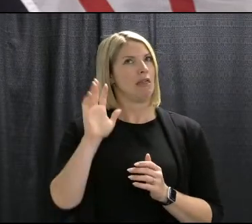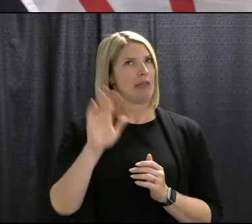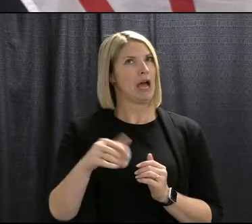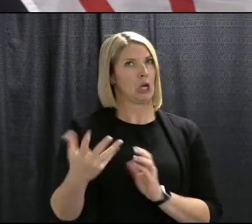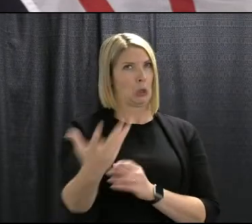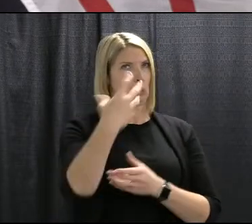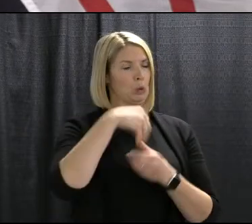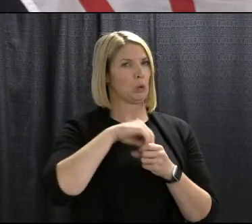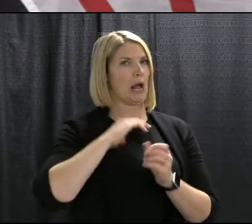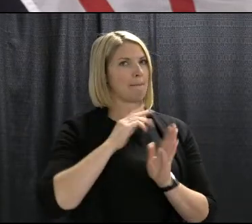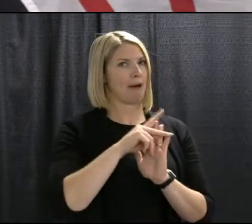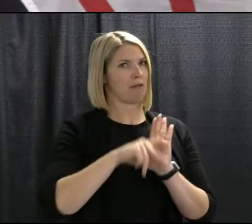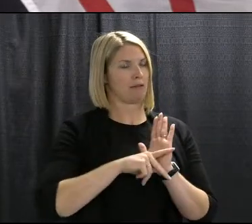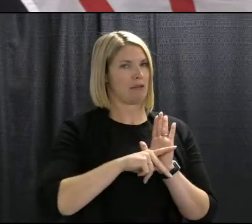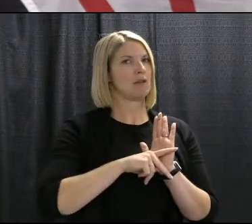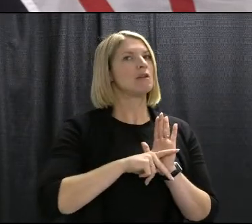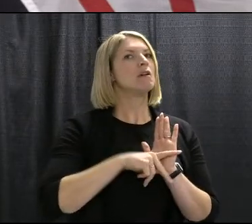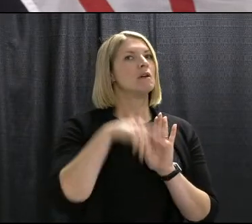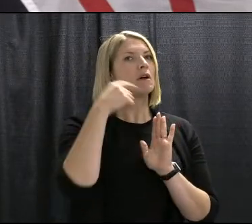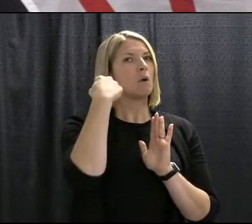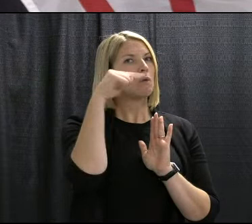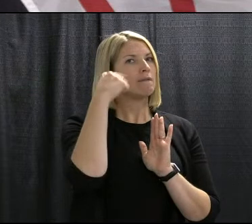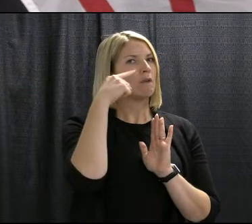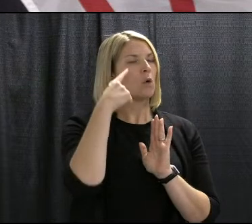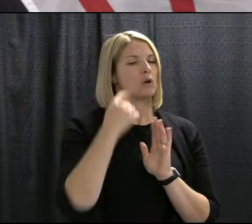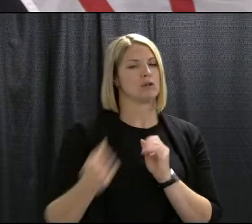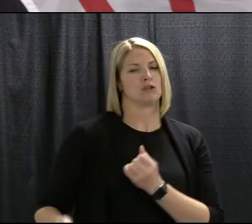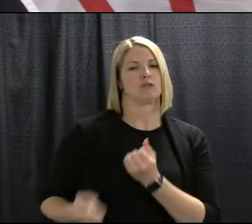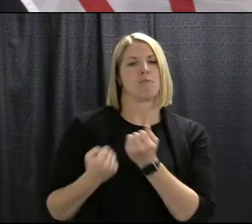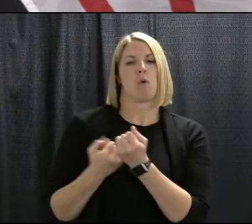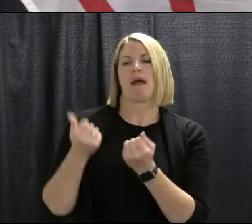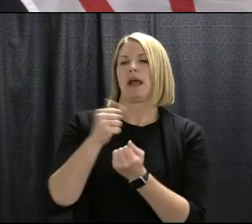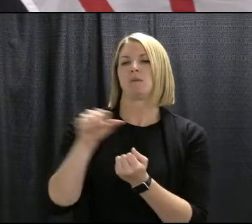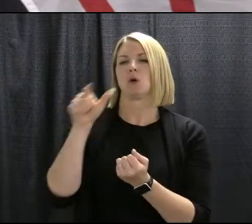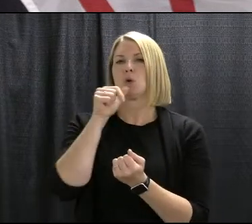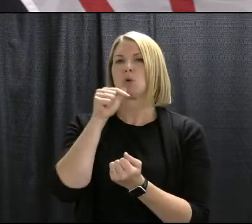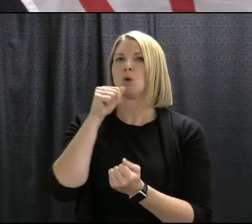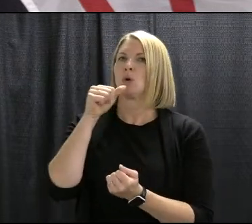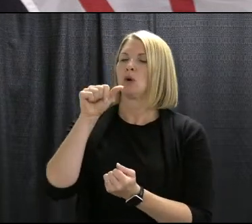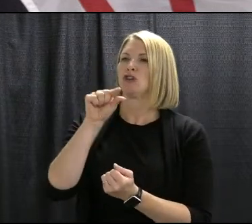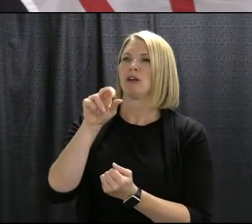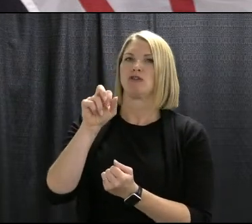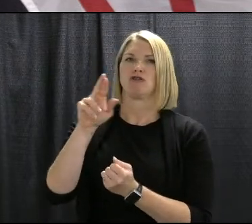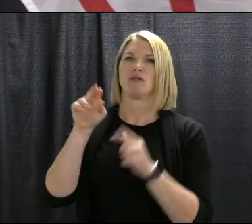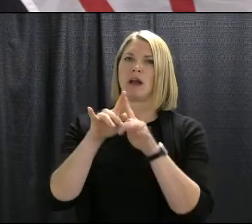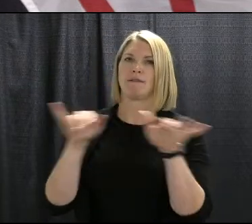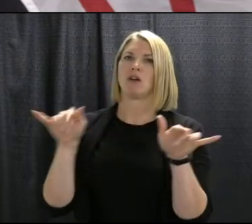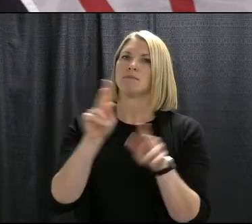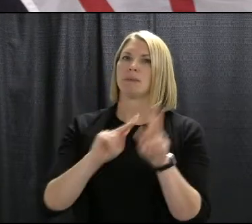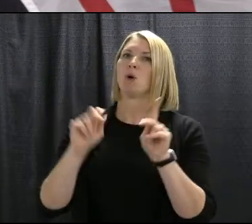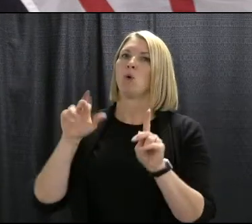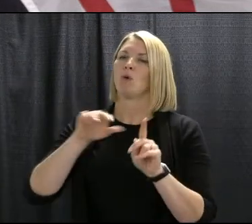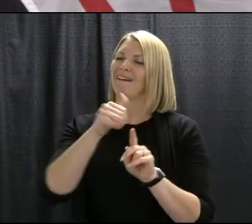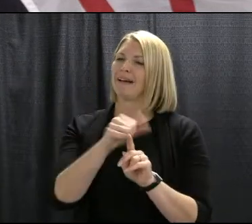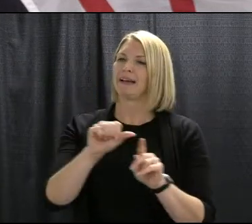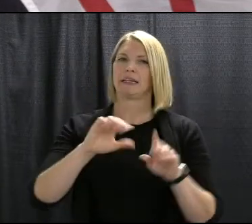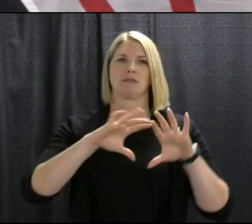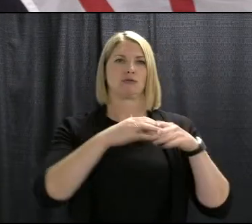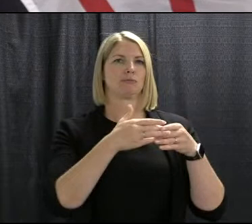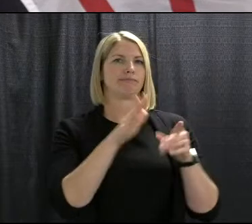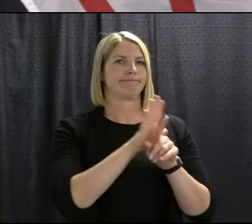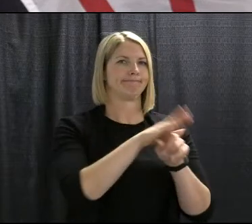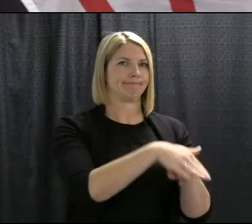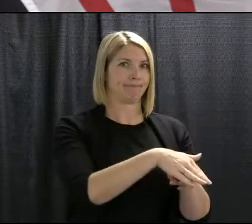women and gender-diverse people, as well as other marginalized populations. This policy package